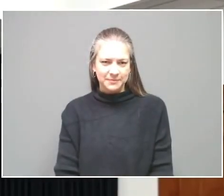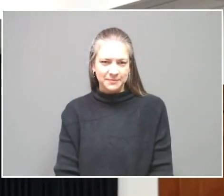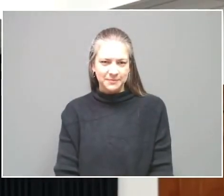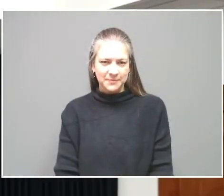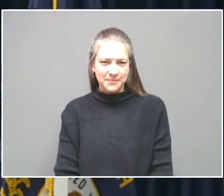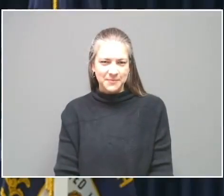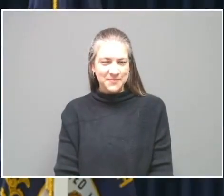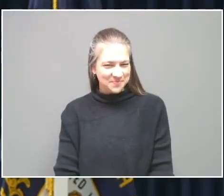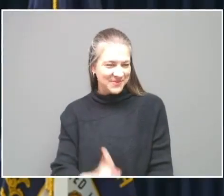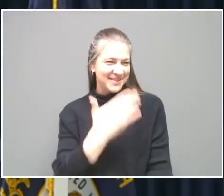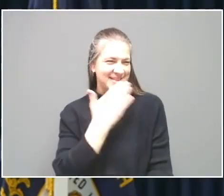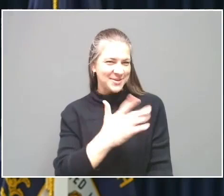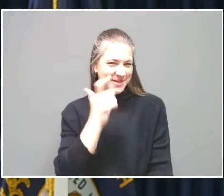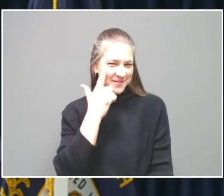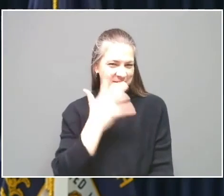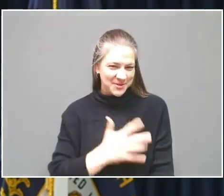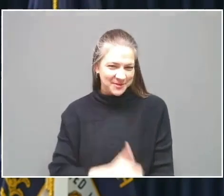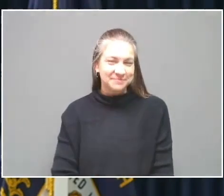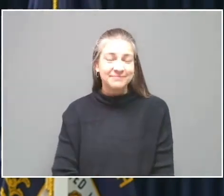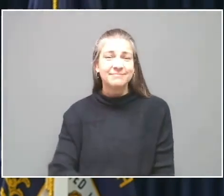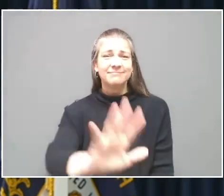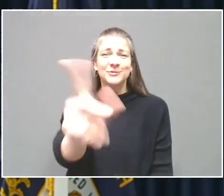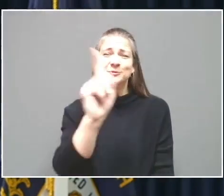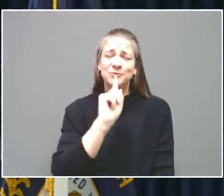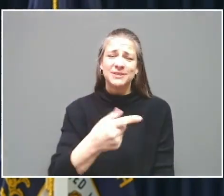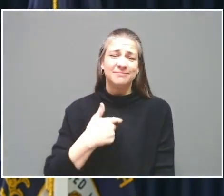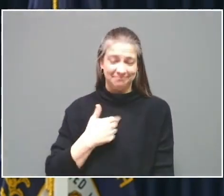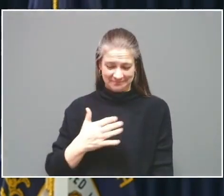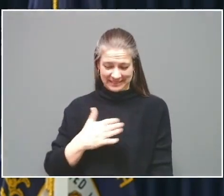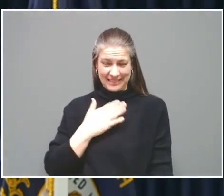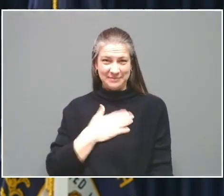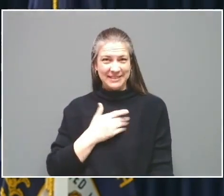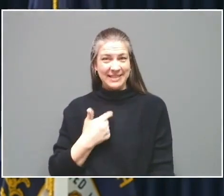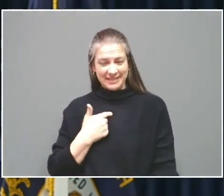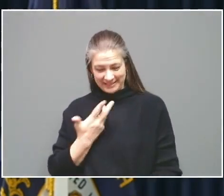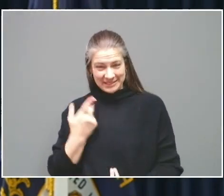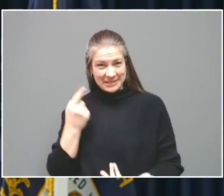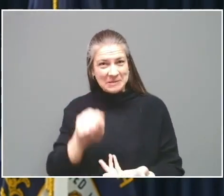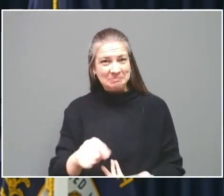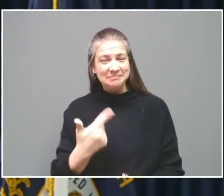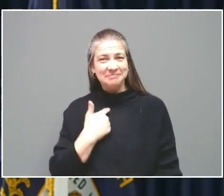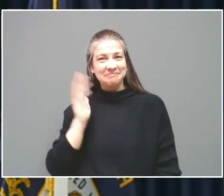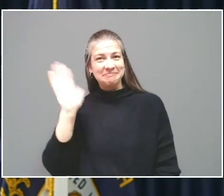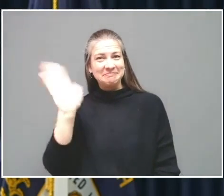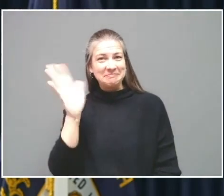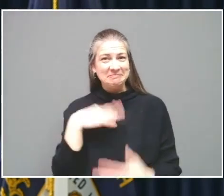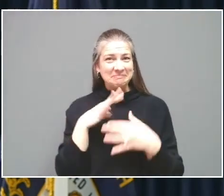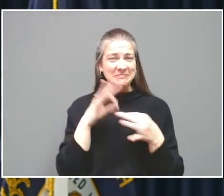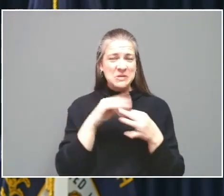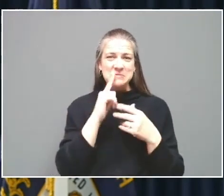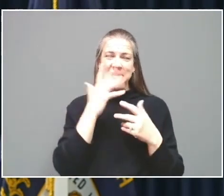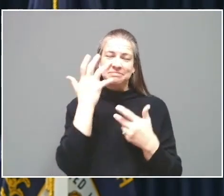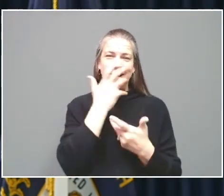Thank you, Governor. I am so happy to be able to join you all today to share an amazing announcement that we were able to make